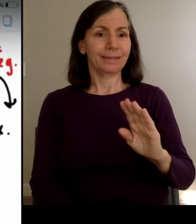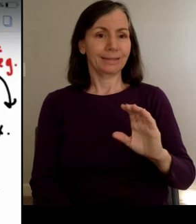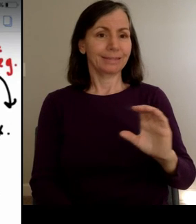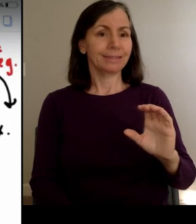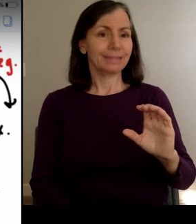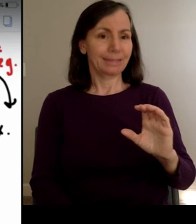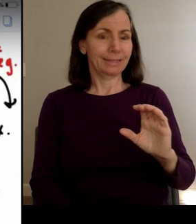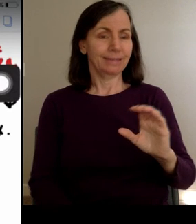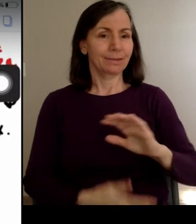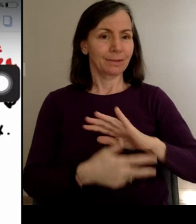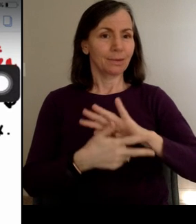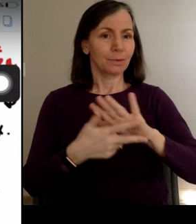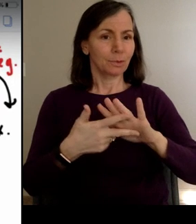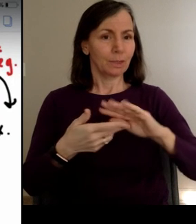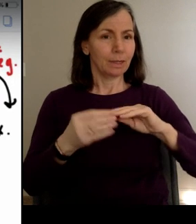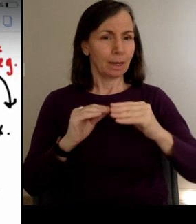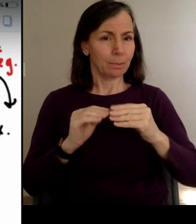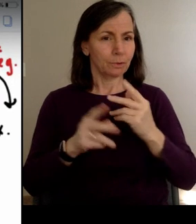our C.